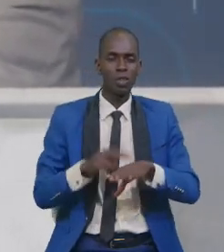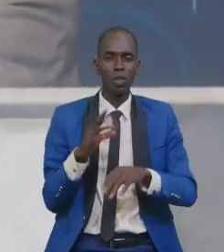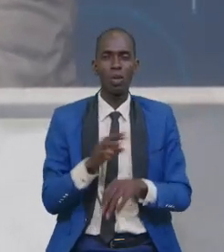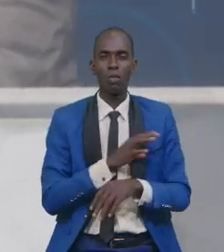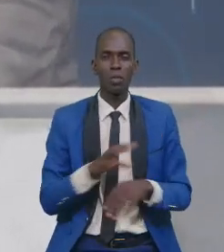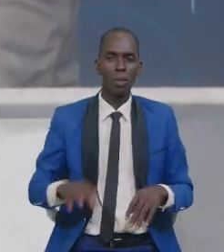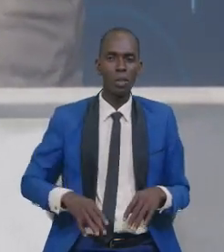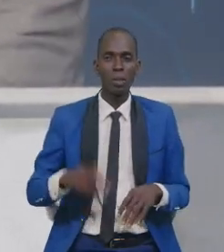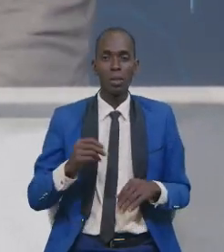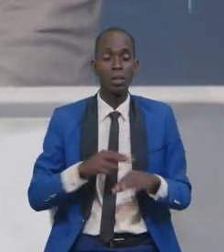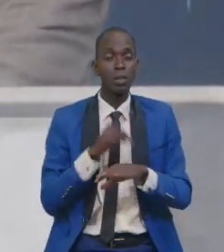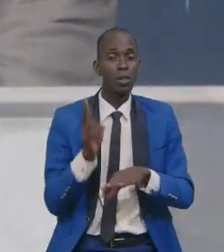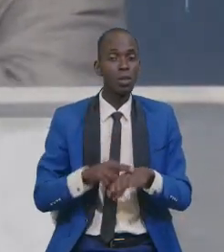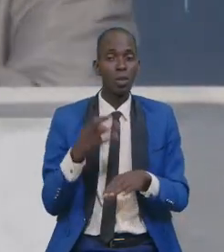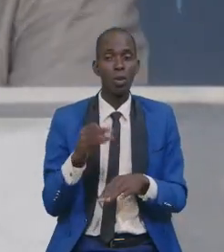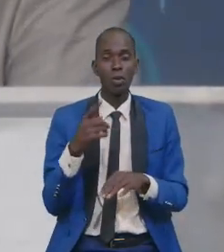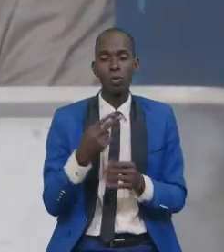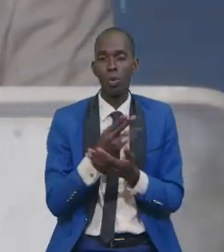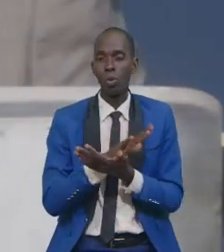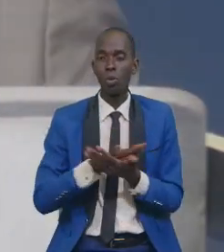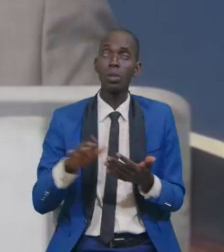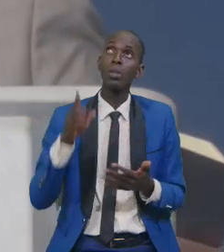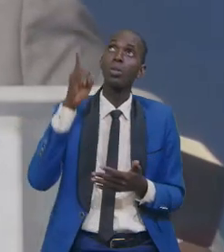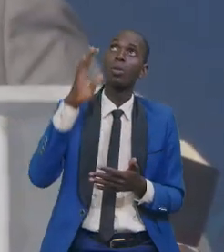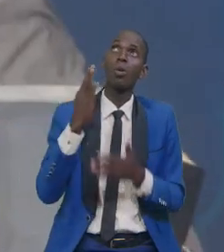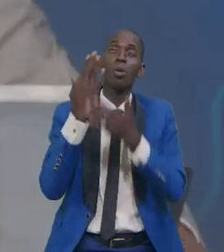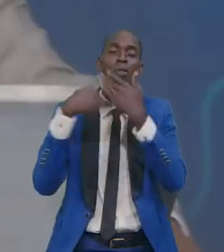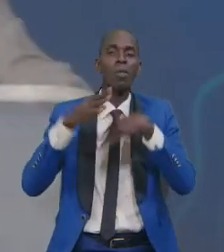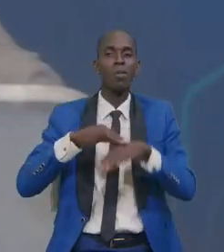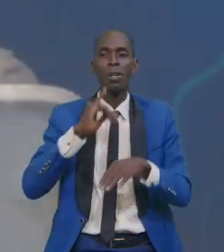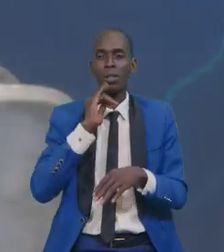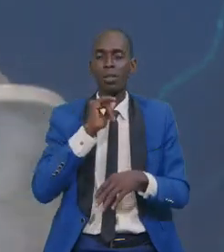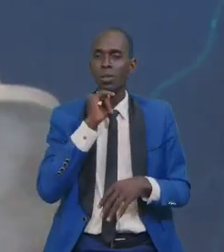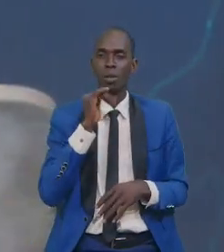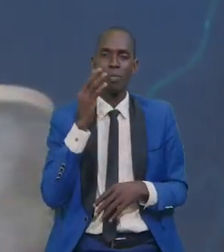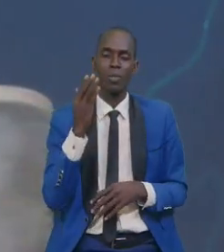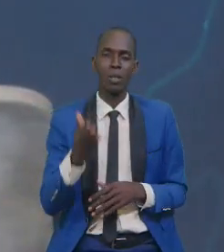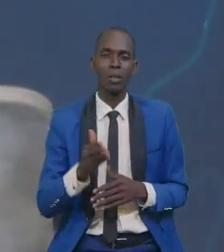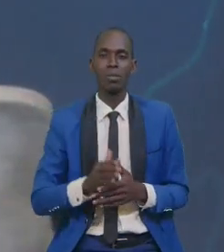of the holy God of heaven, is not there.